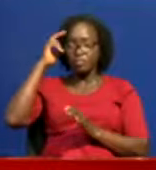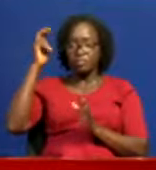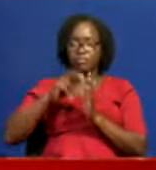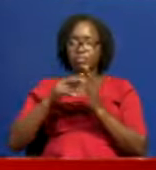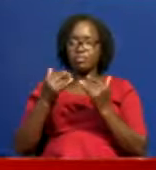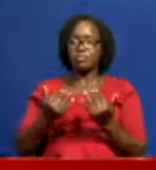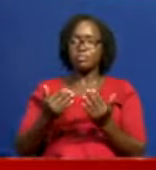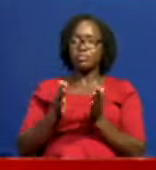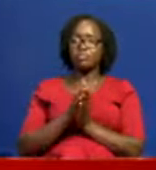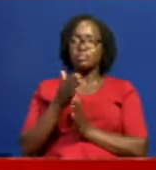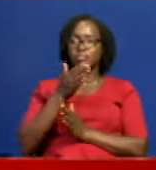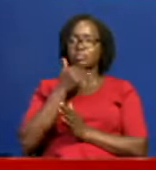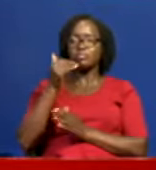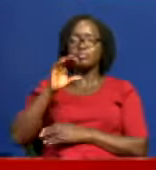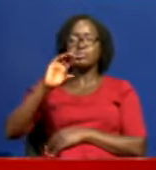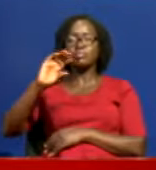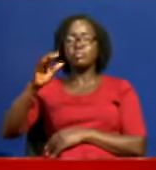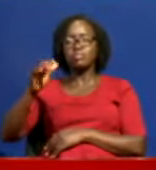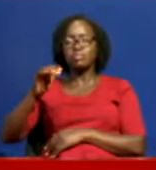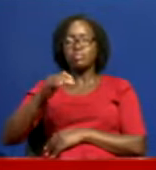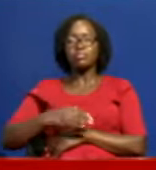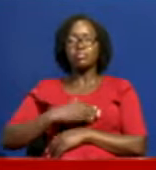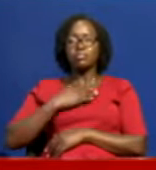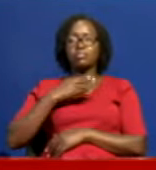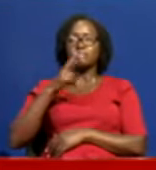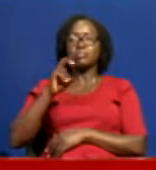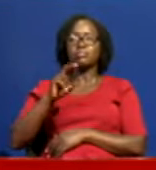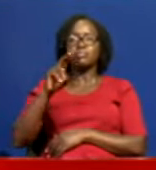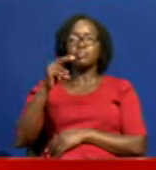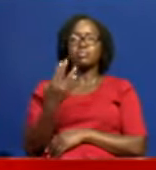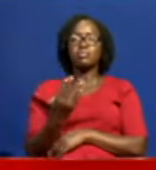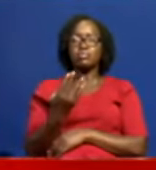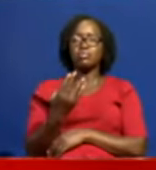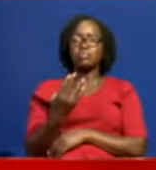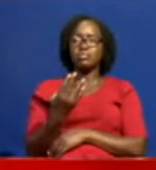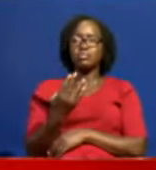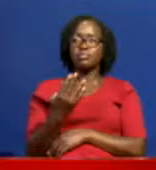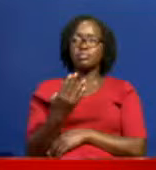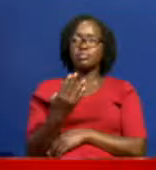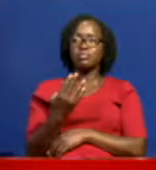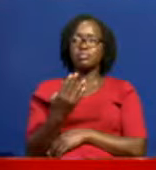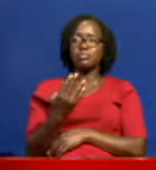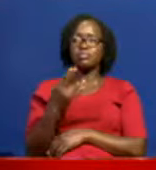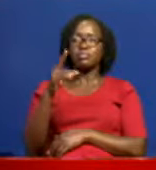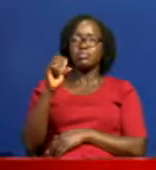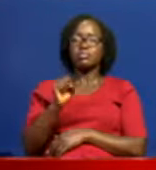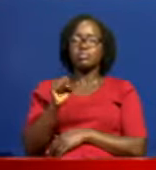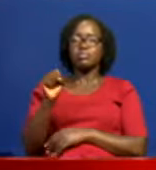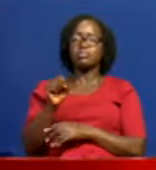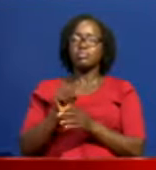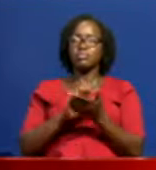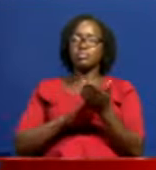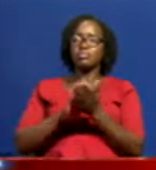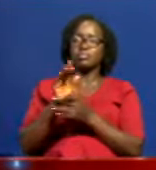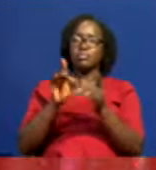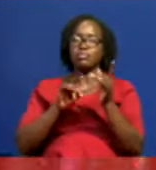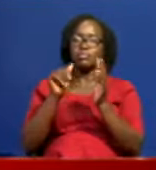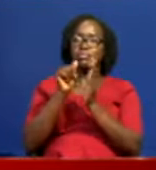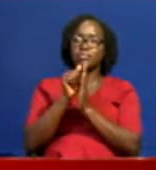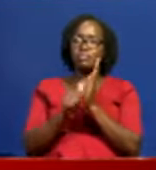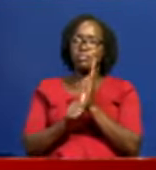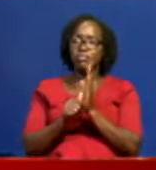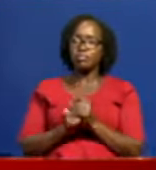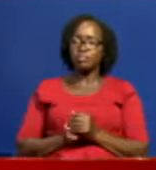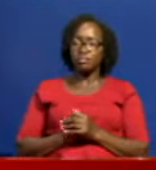as the best city to visit in 2024 by the US-based travel agency Lonely